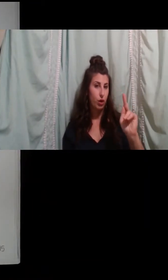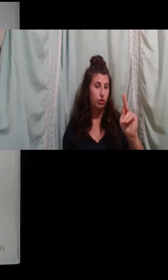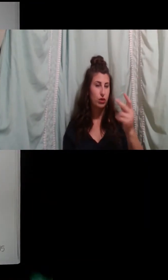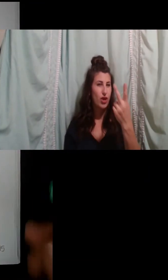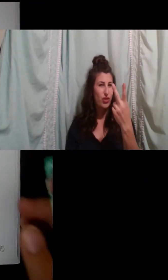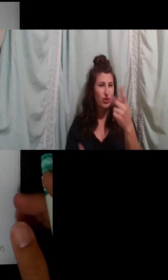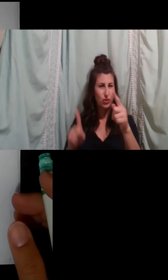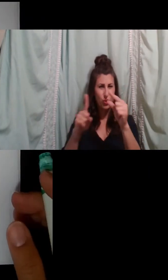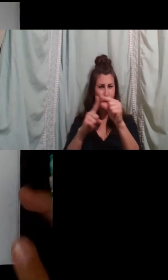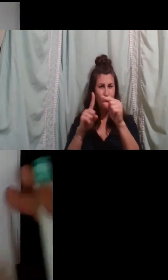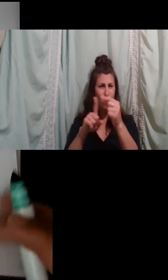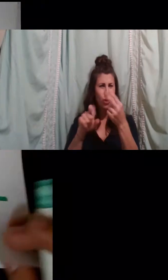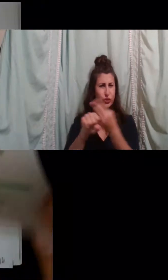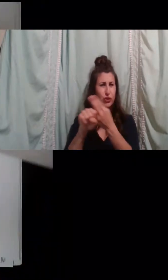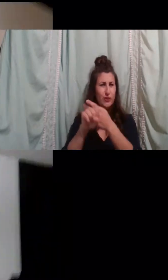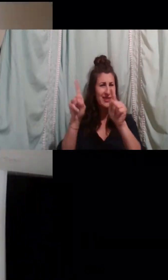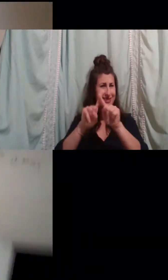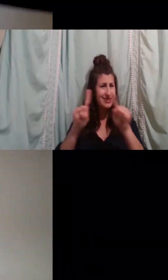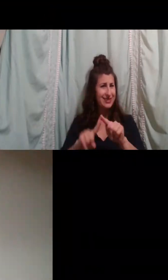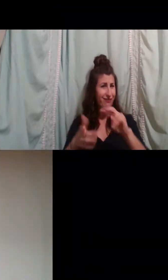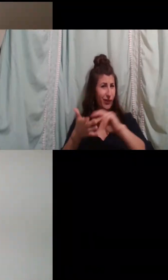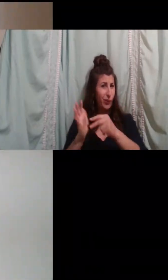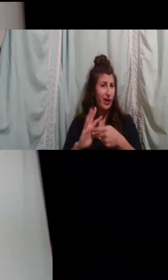in different ways.